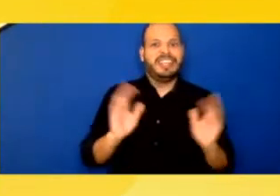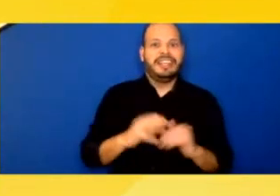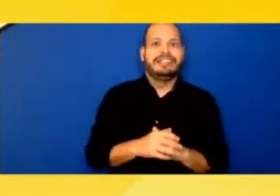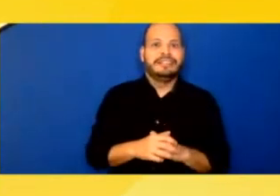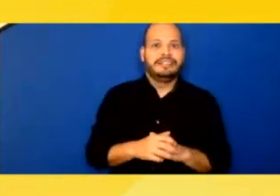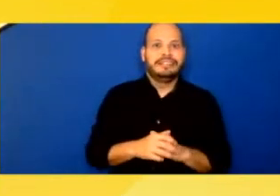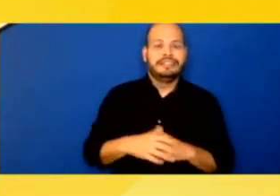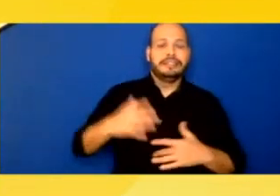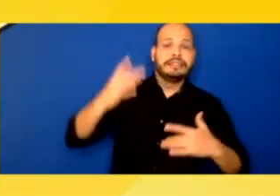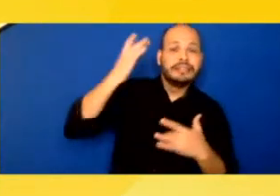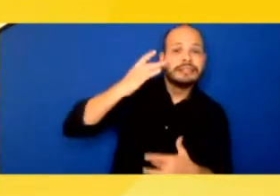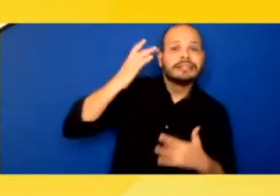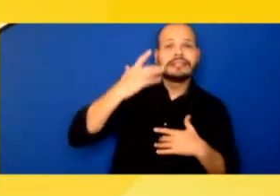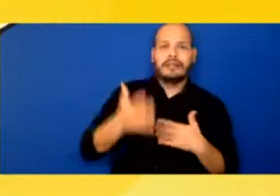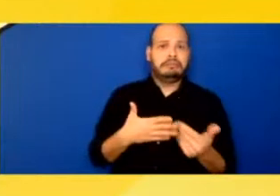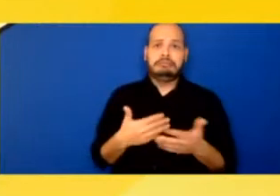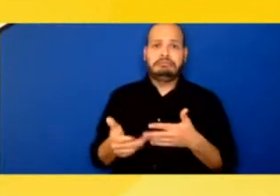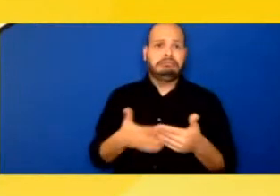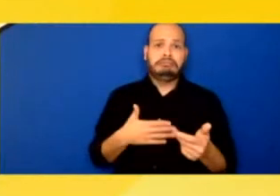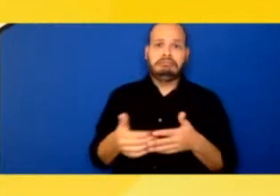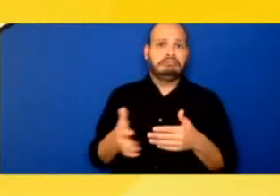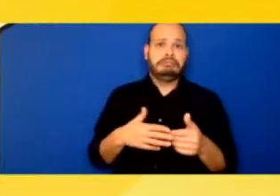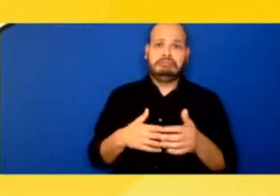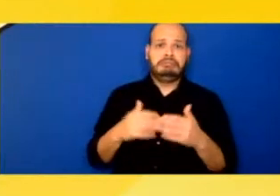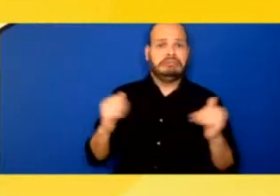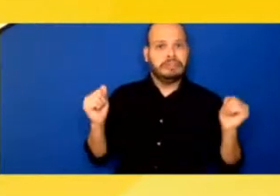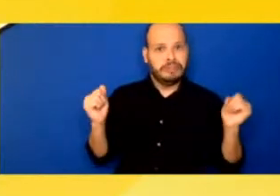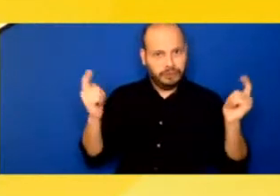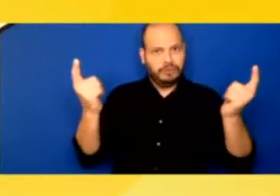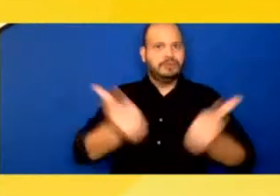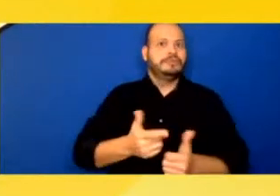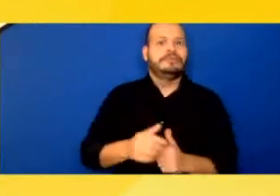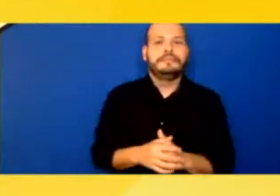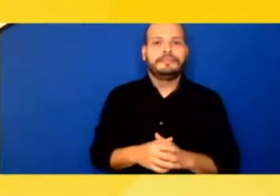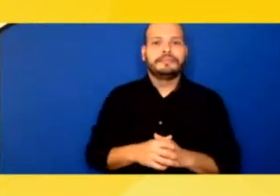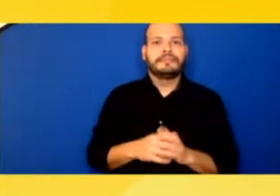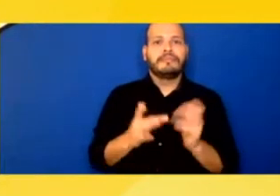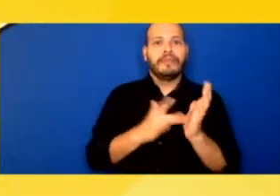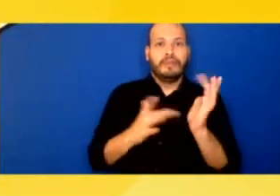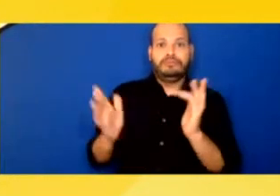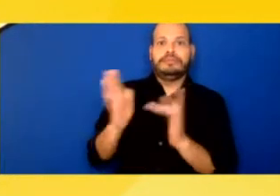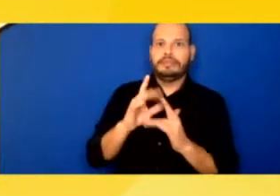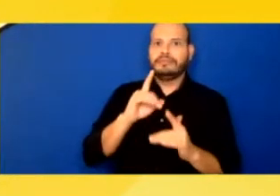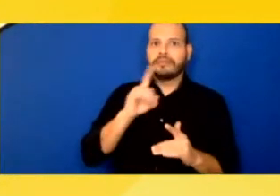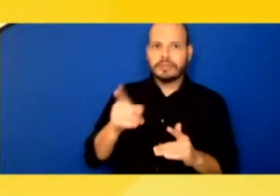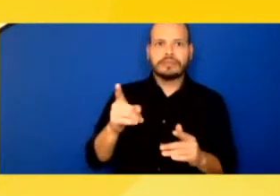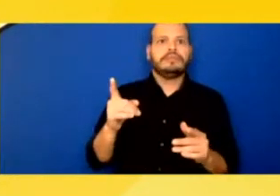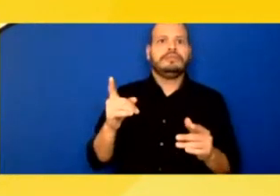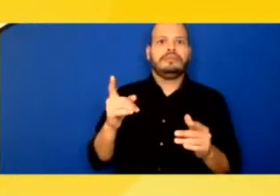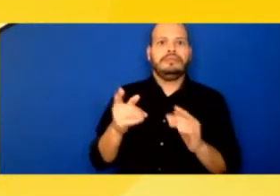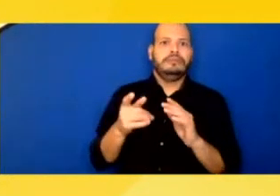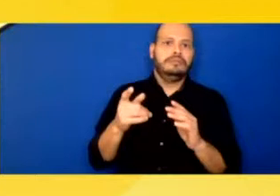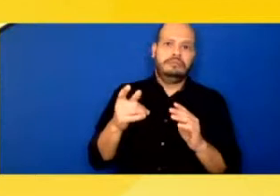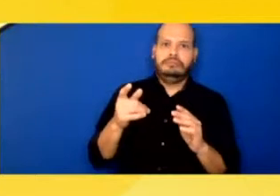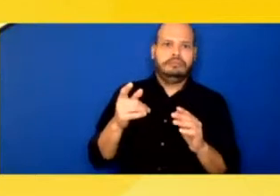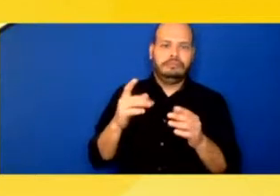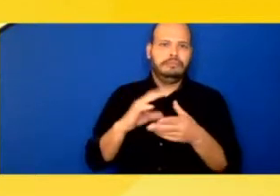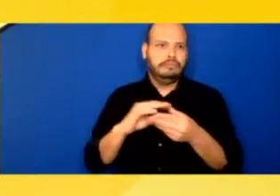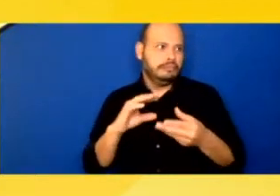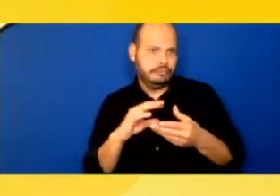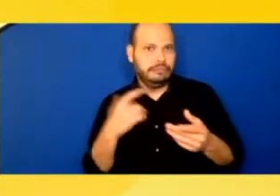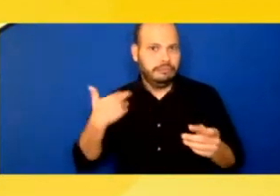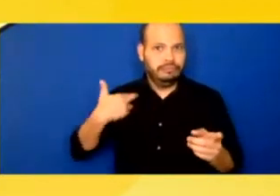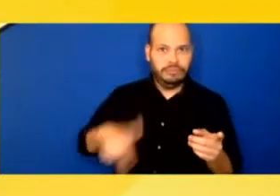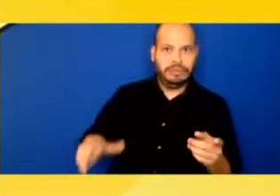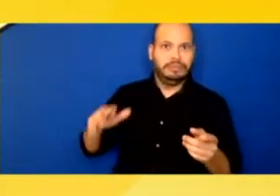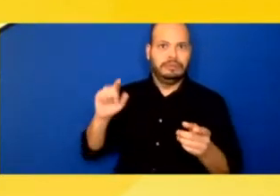all people have a voice, that all people have dignity, and that society should be organized